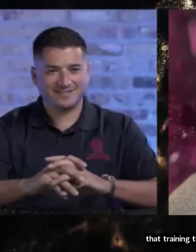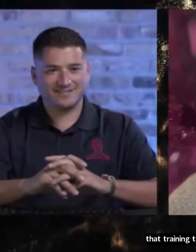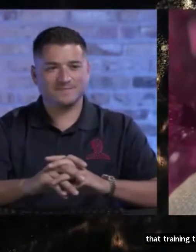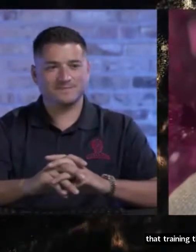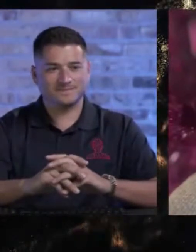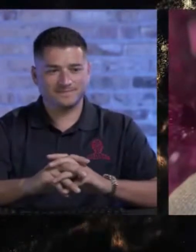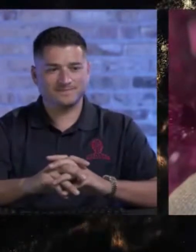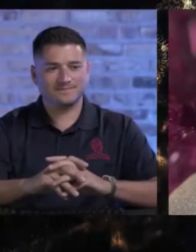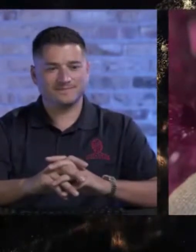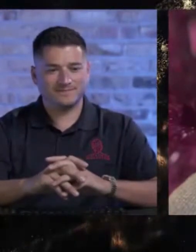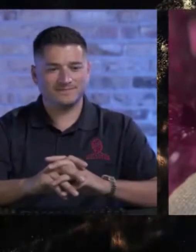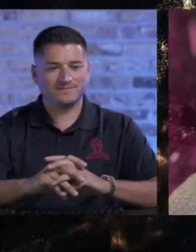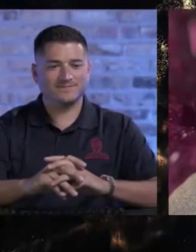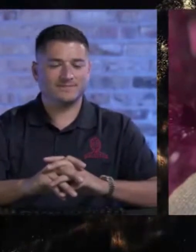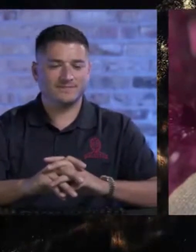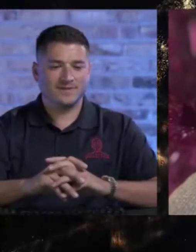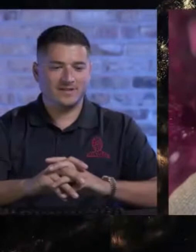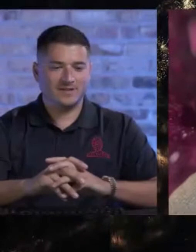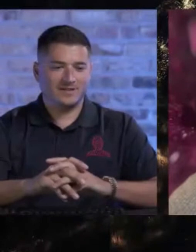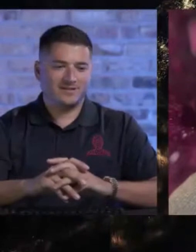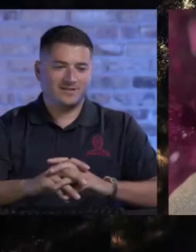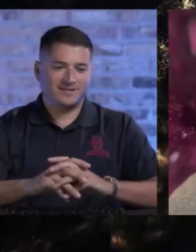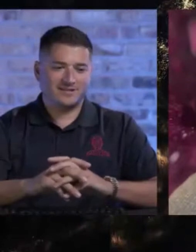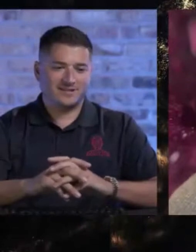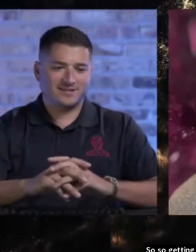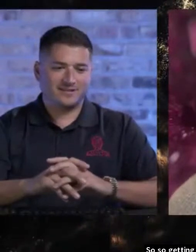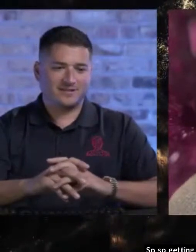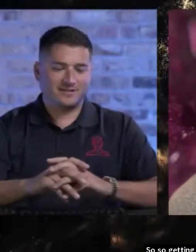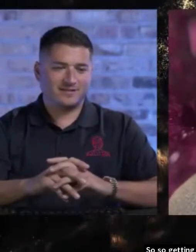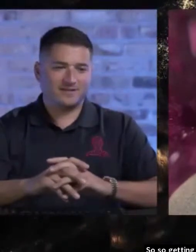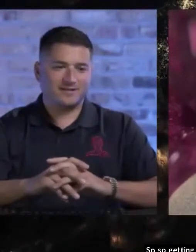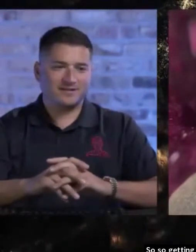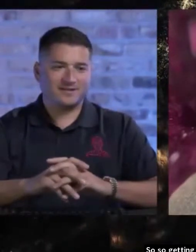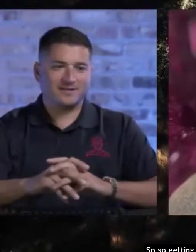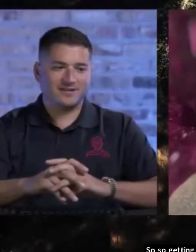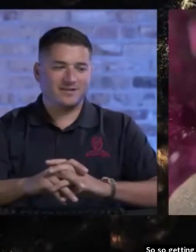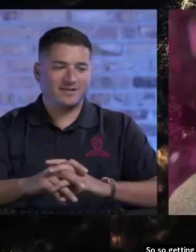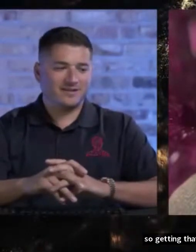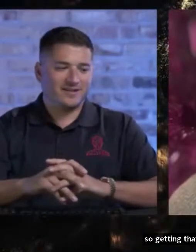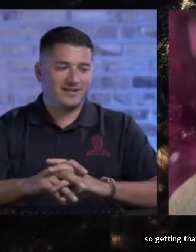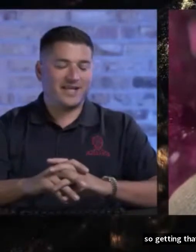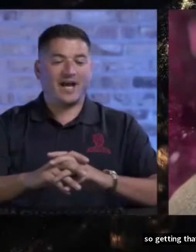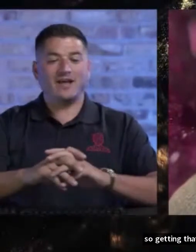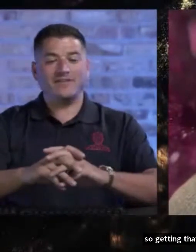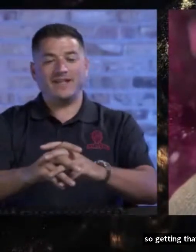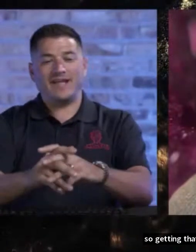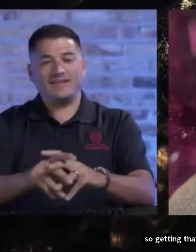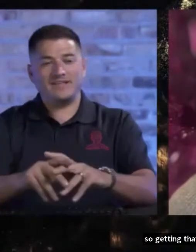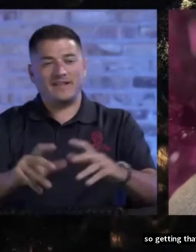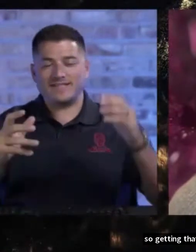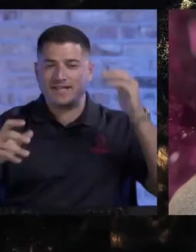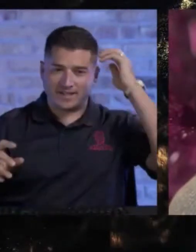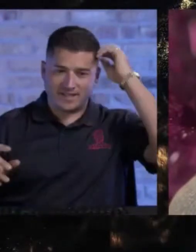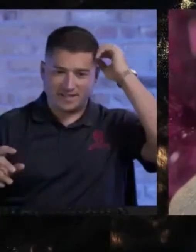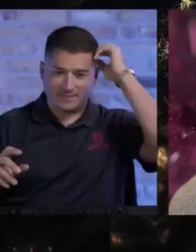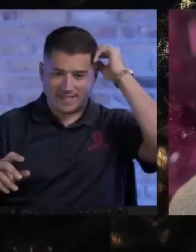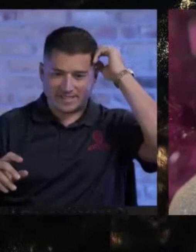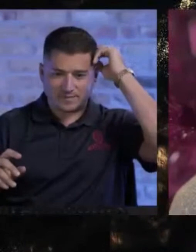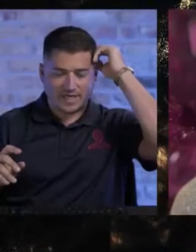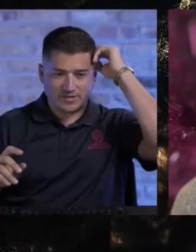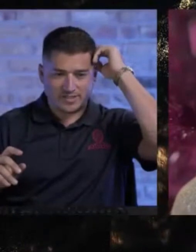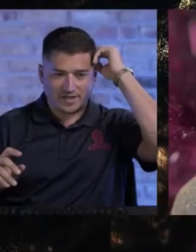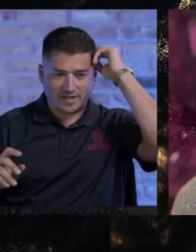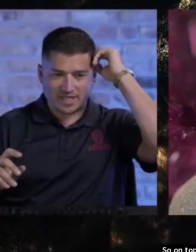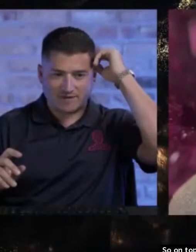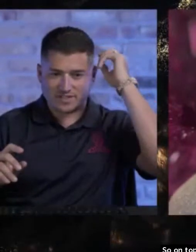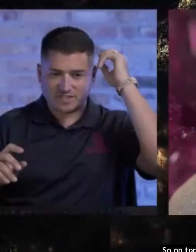talk going is is a really good sign so on top of the metrics I think yeah I love it and then and that's I think the theme